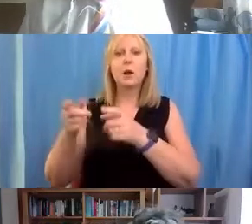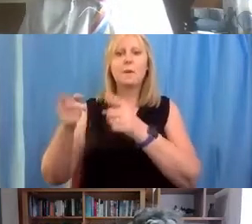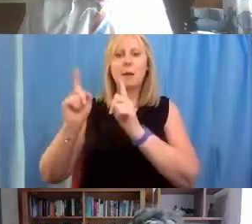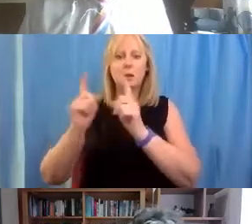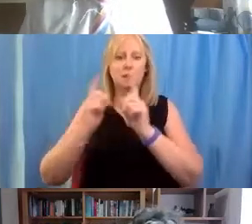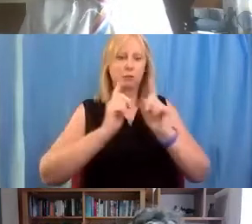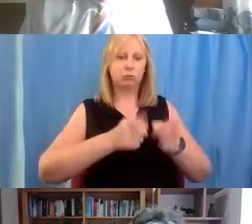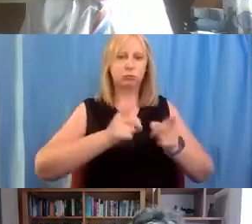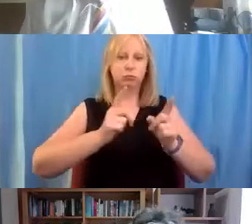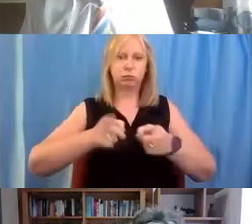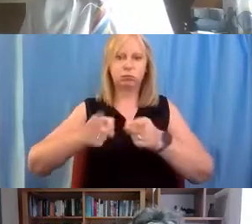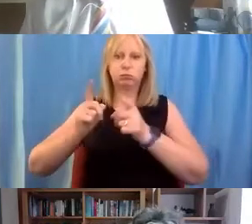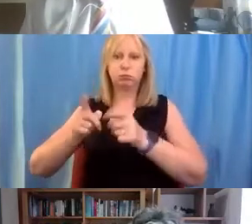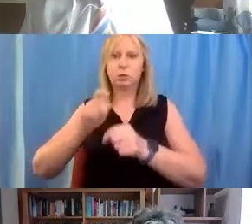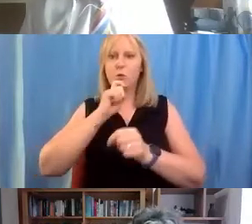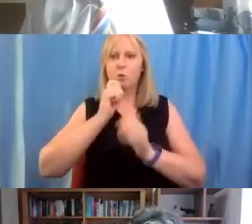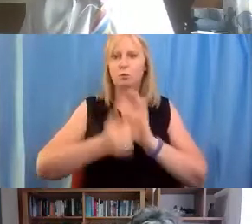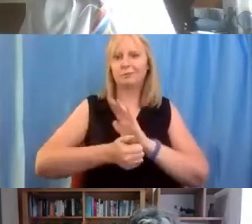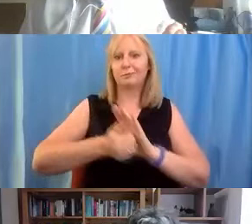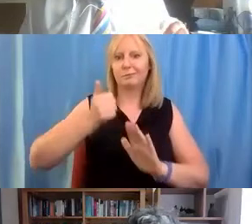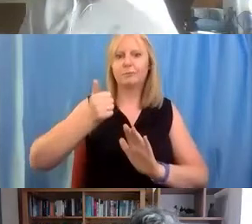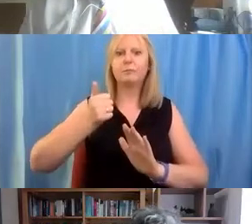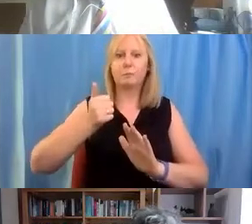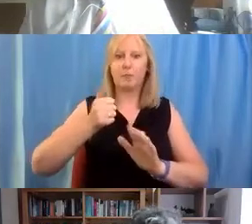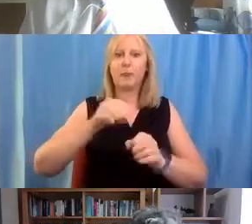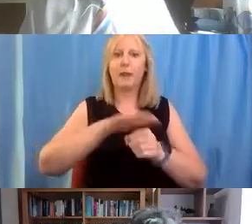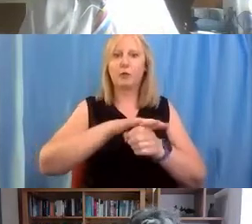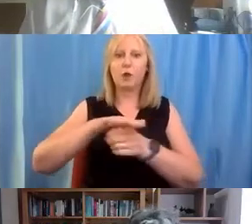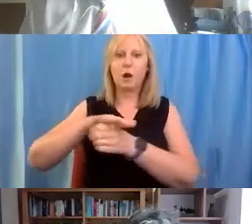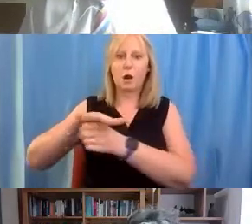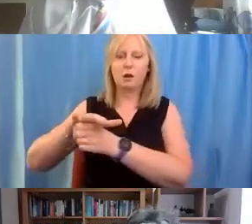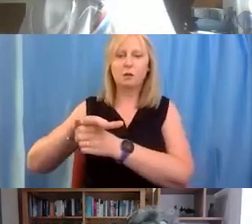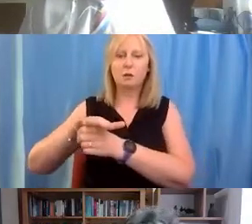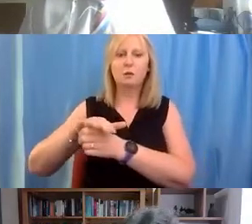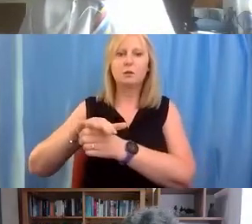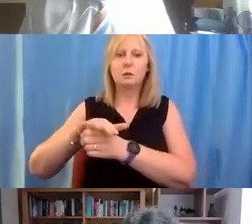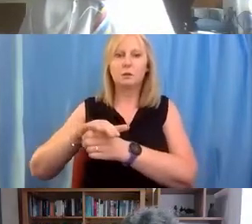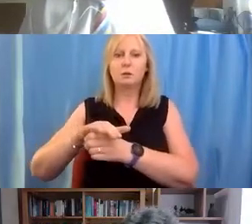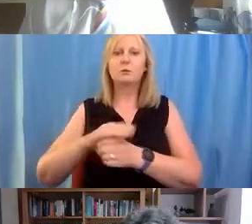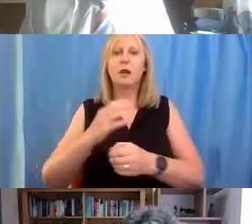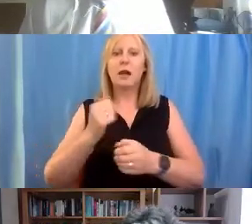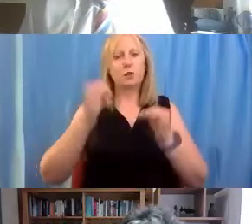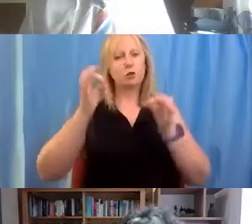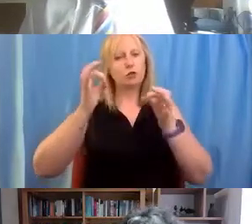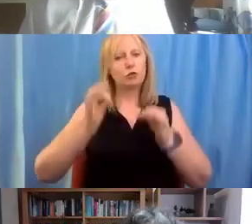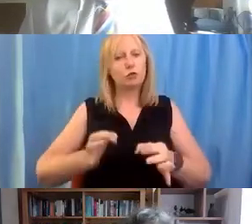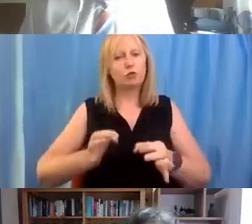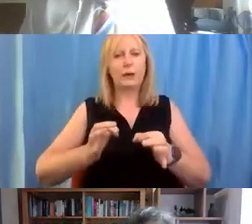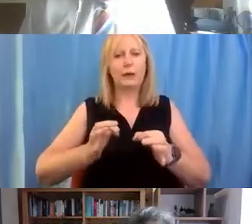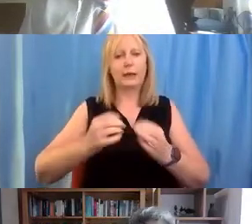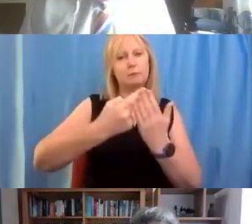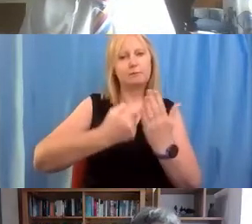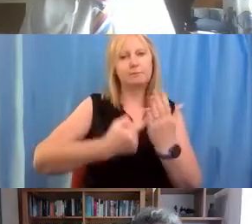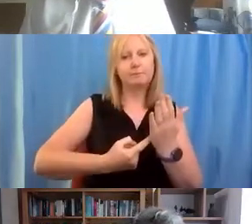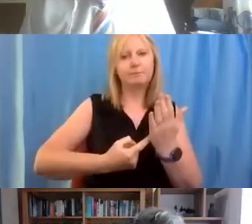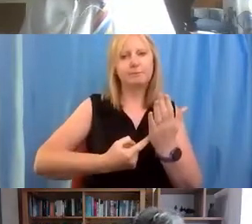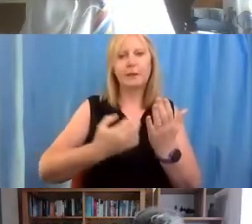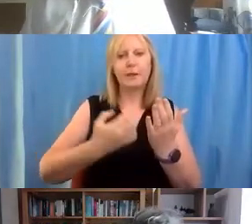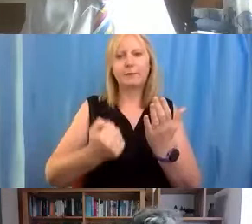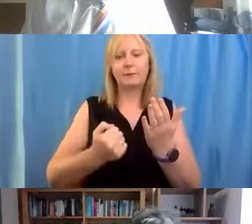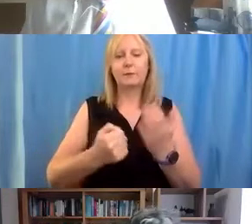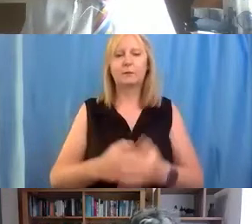offer expertise within a specific field, and they work to strict criteria. Can I have the next slide, Emma,